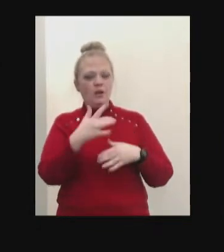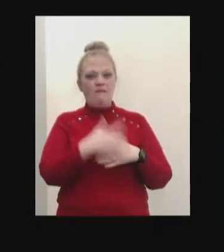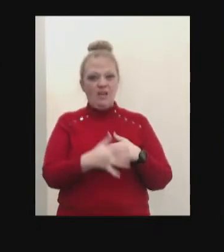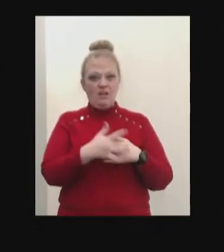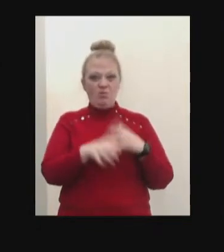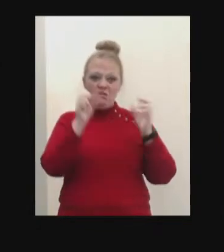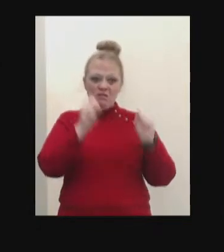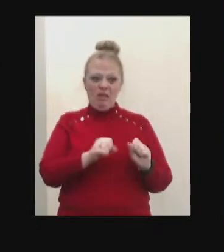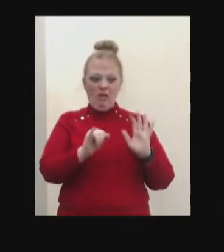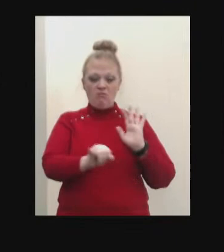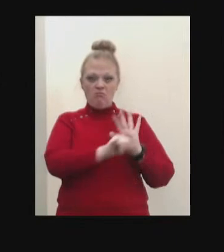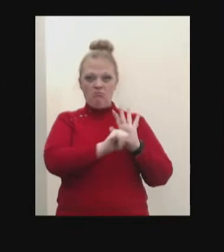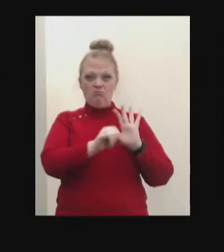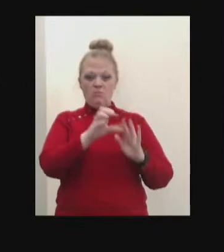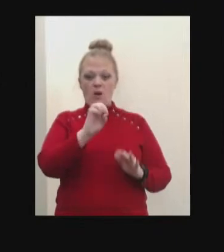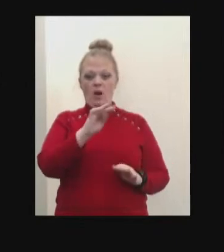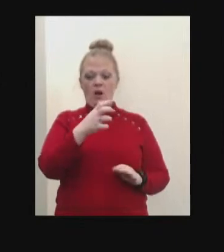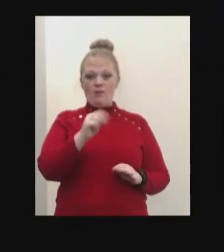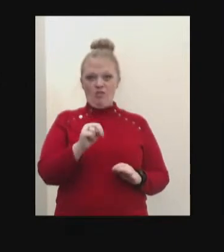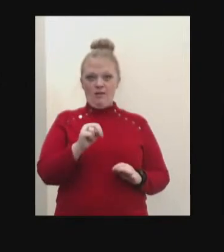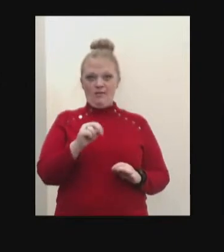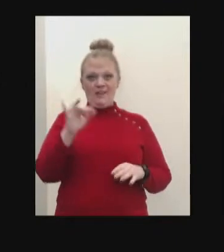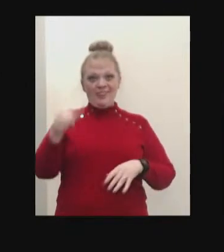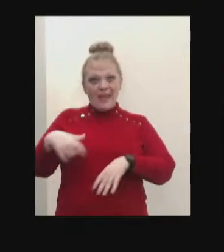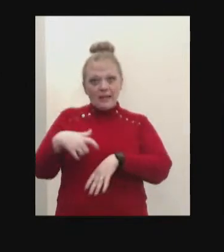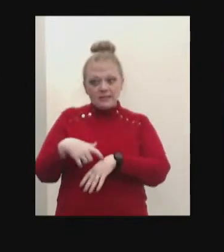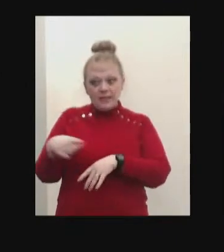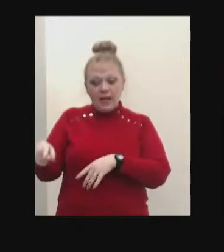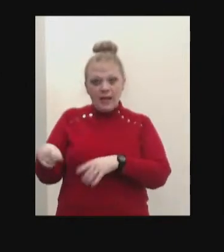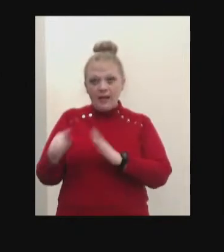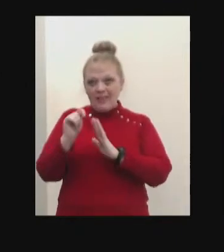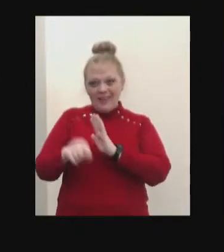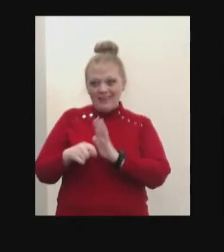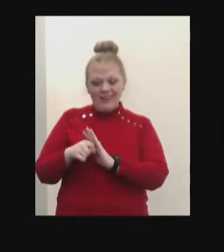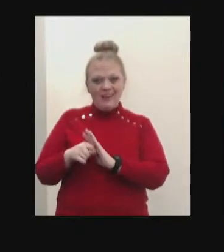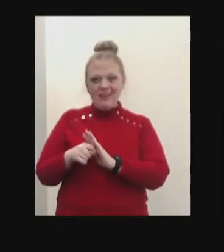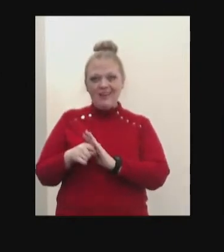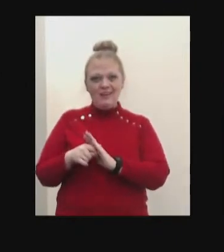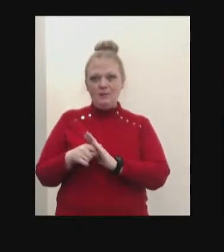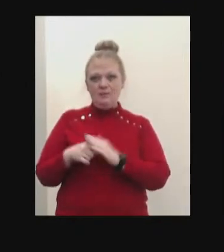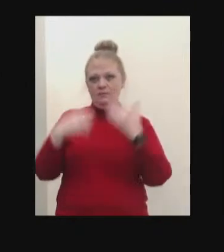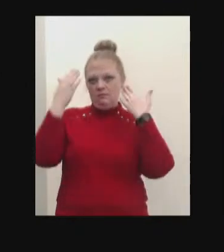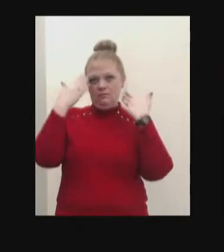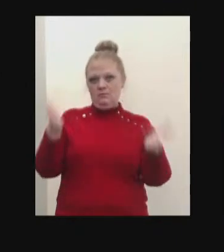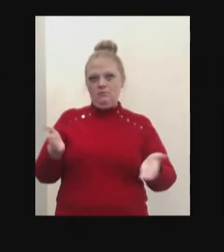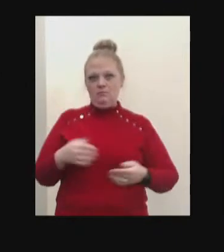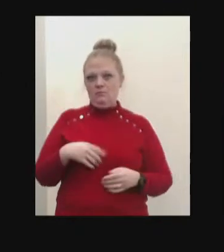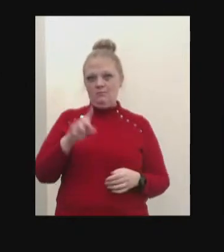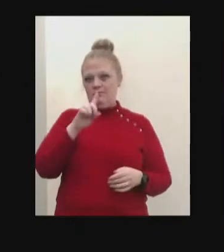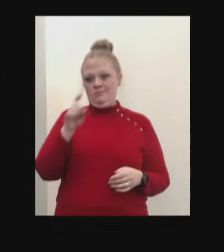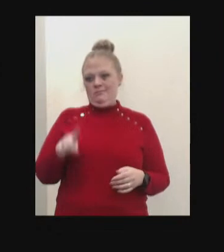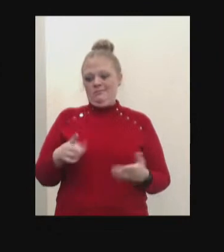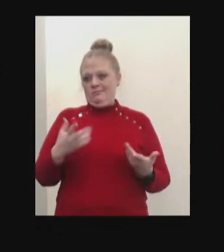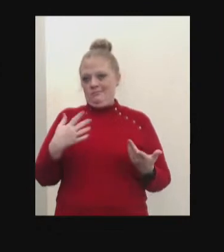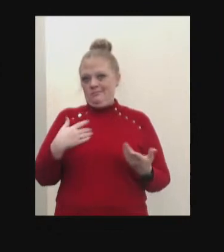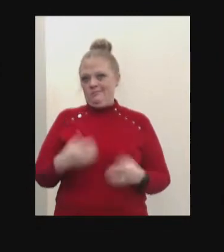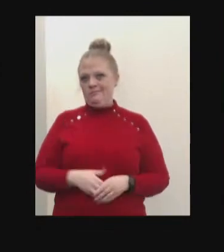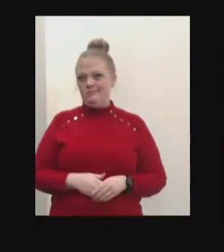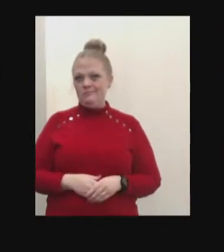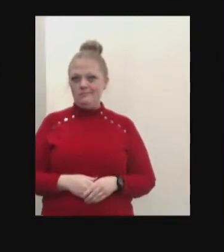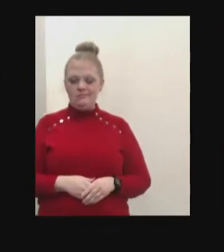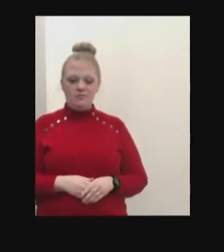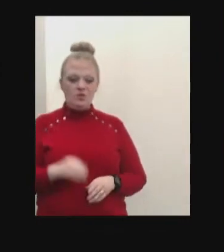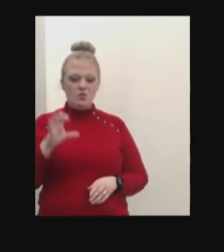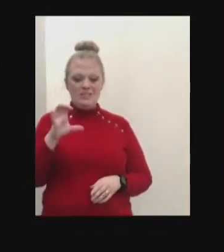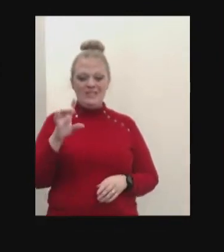the Omicron variant. And as of that time, it was not certain. Since then, the CDC and the